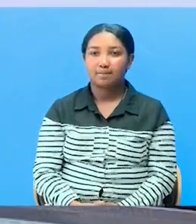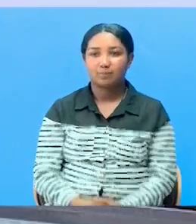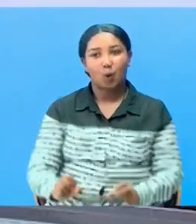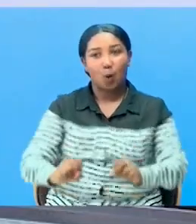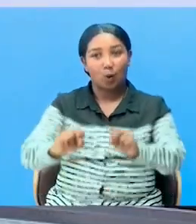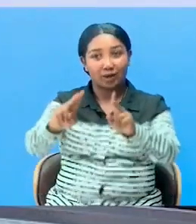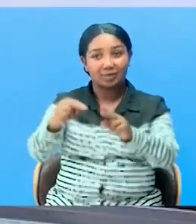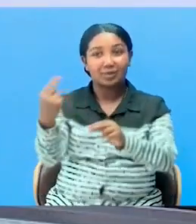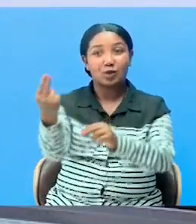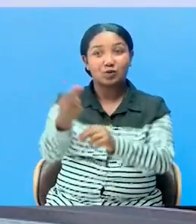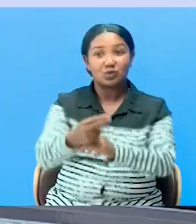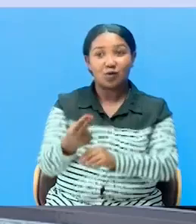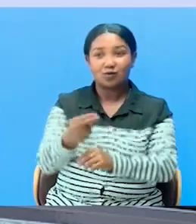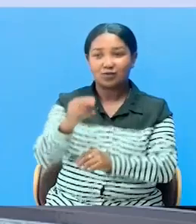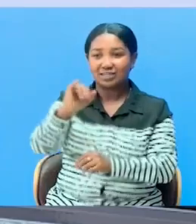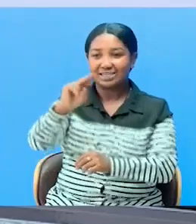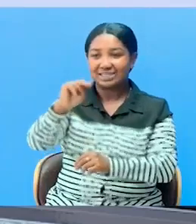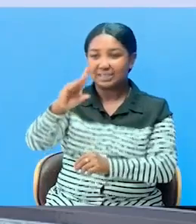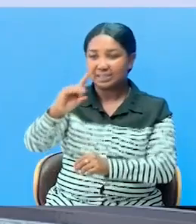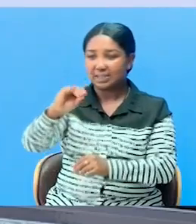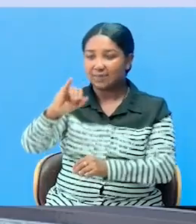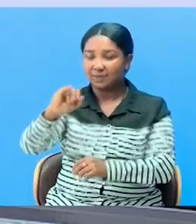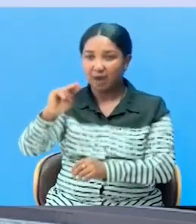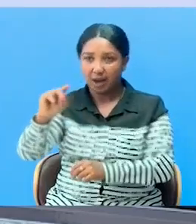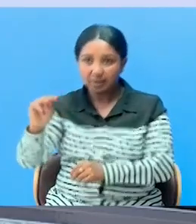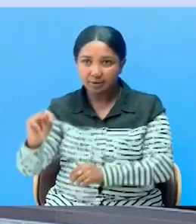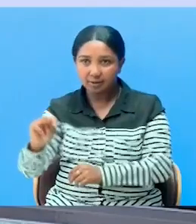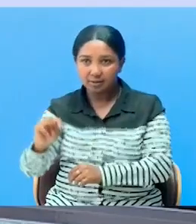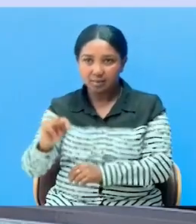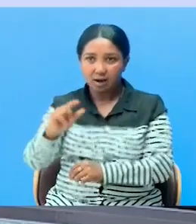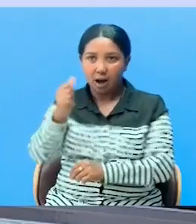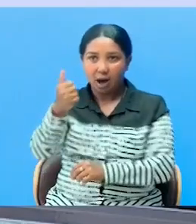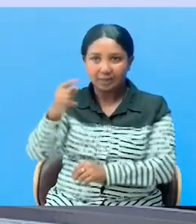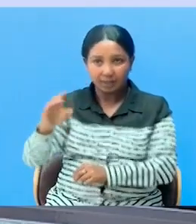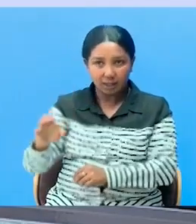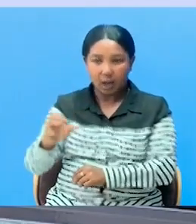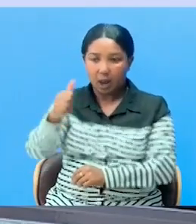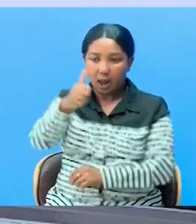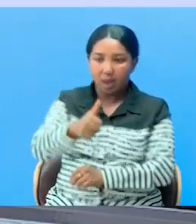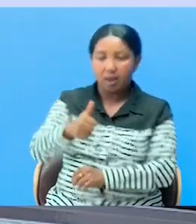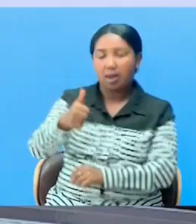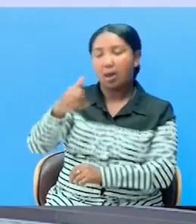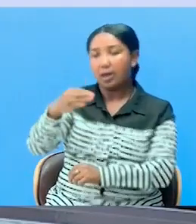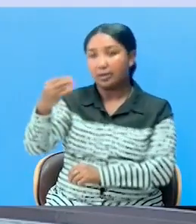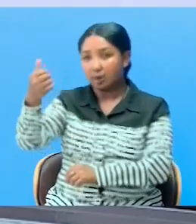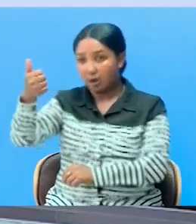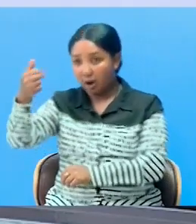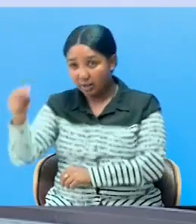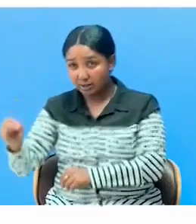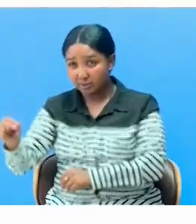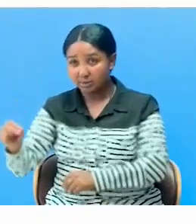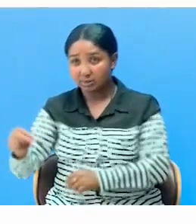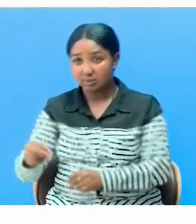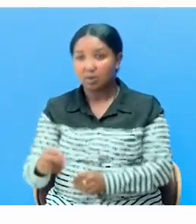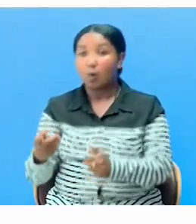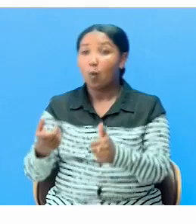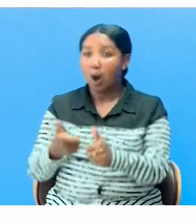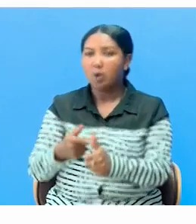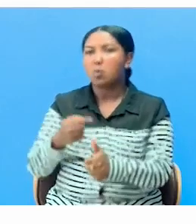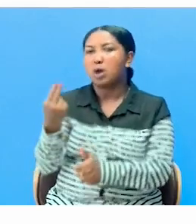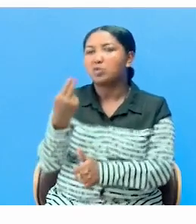Okay, the use of indefinite article a and an is, the first one is we use indefinite article a and an,